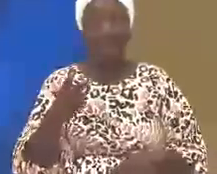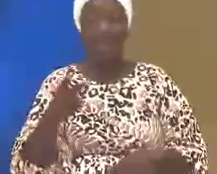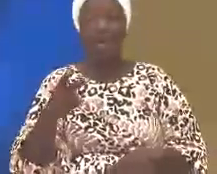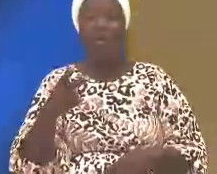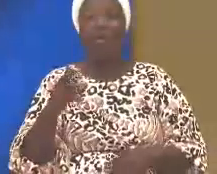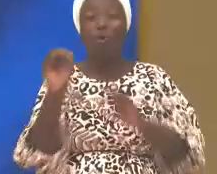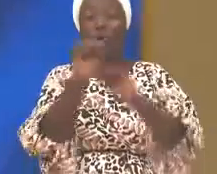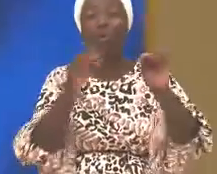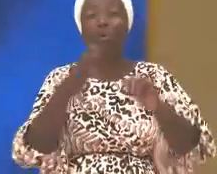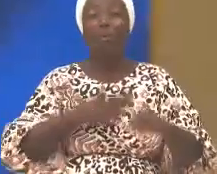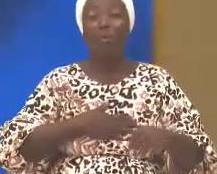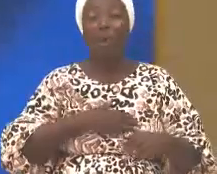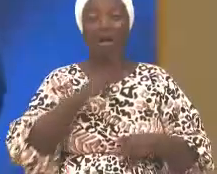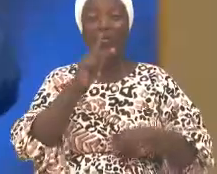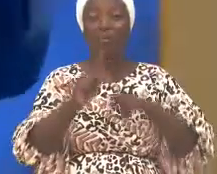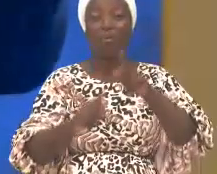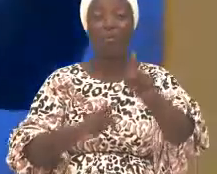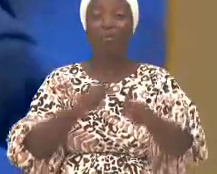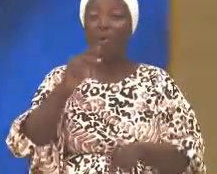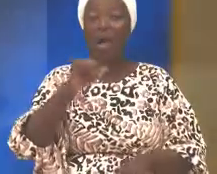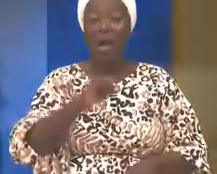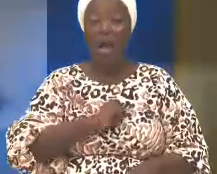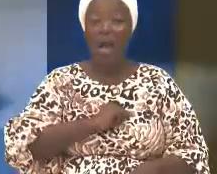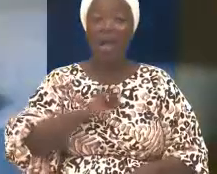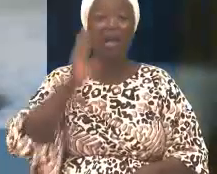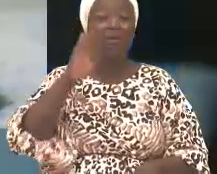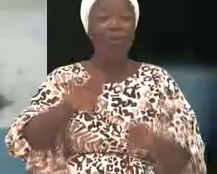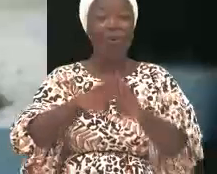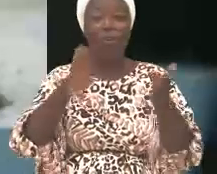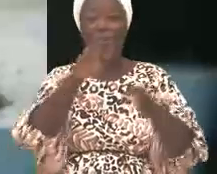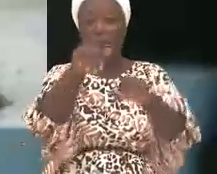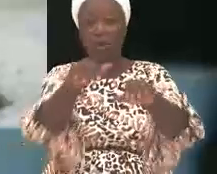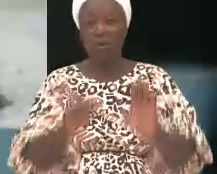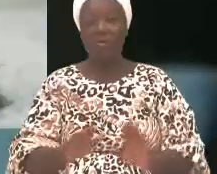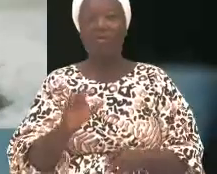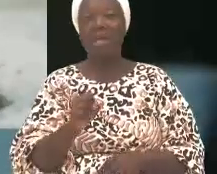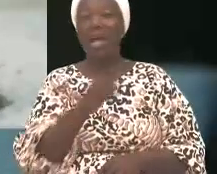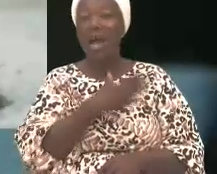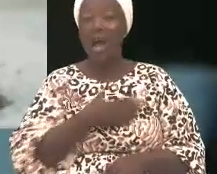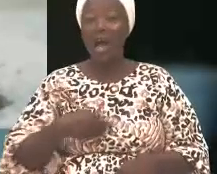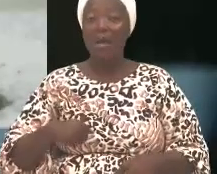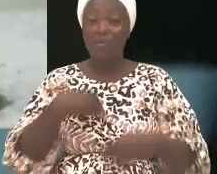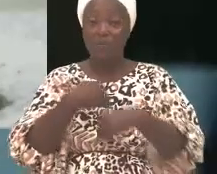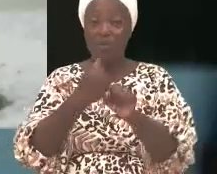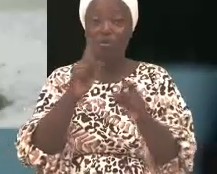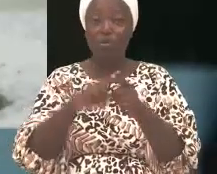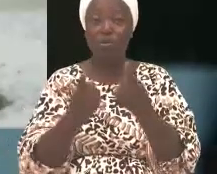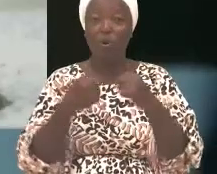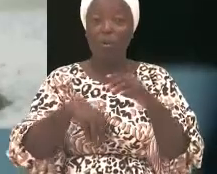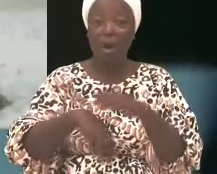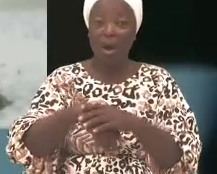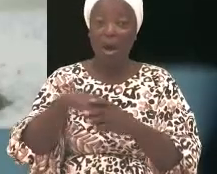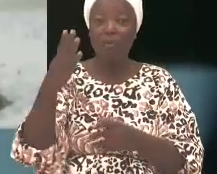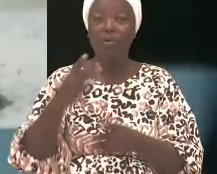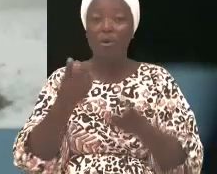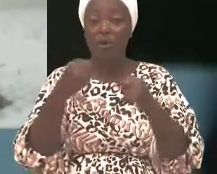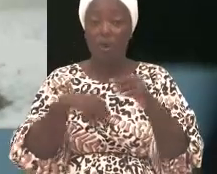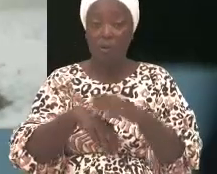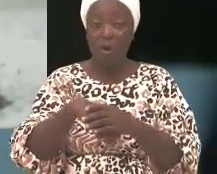people, I will open your graves and cause you to come